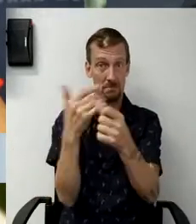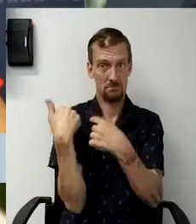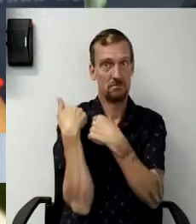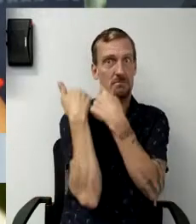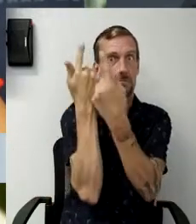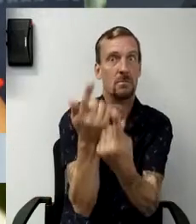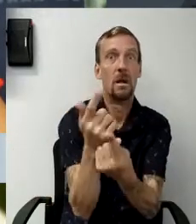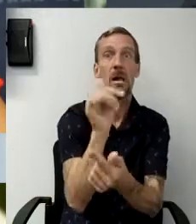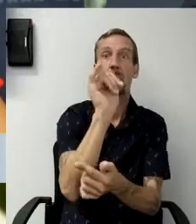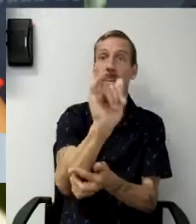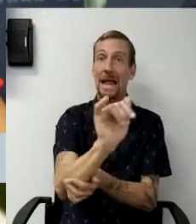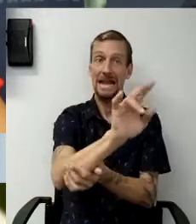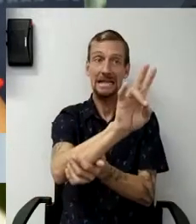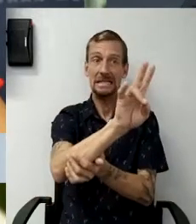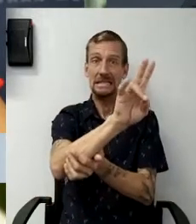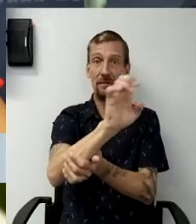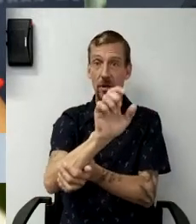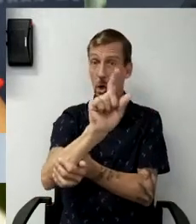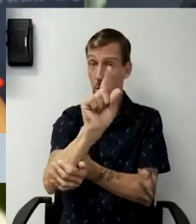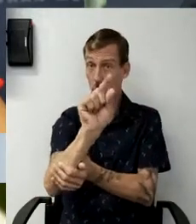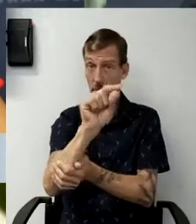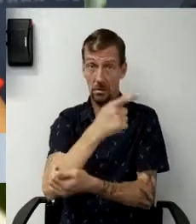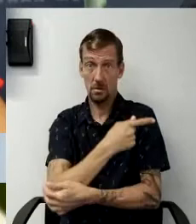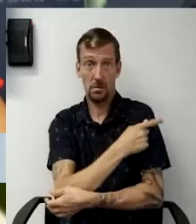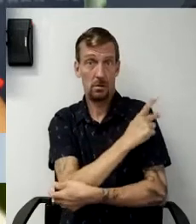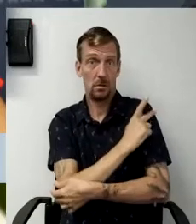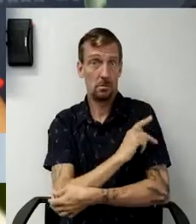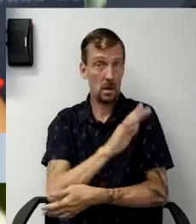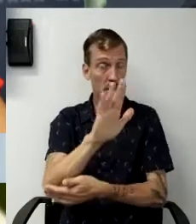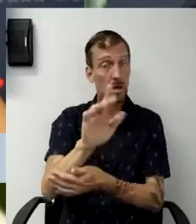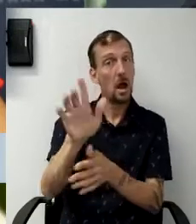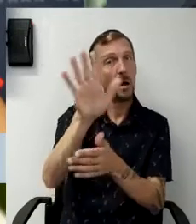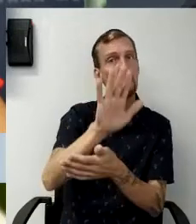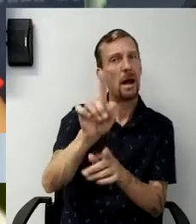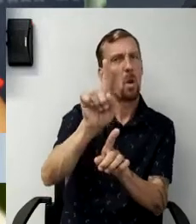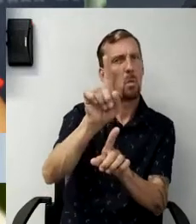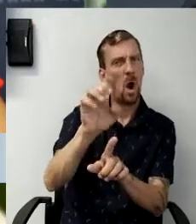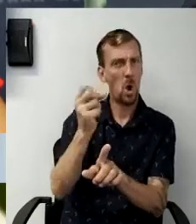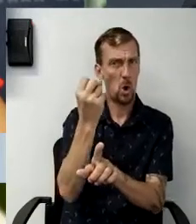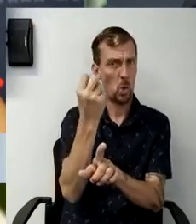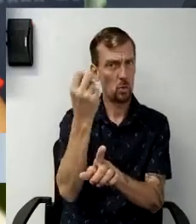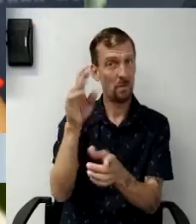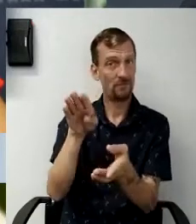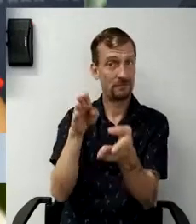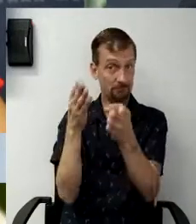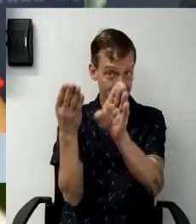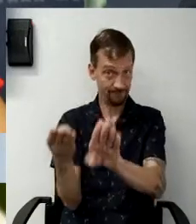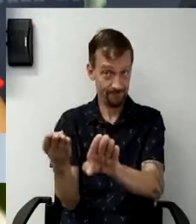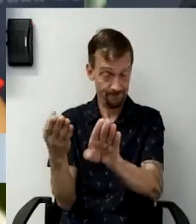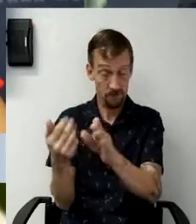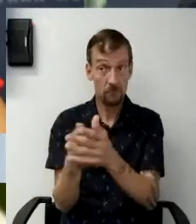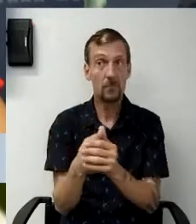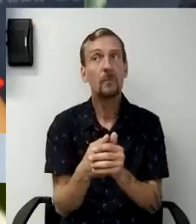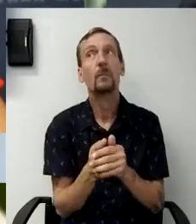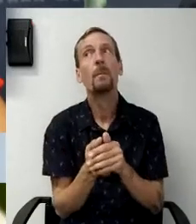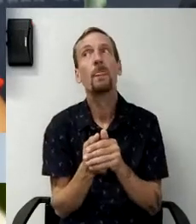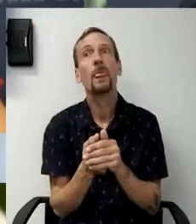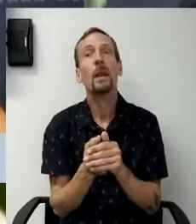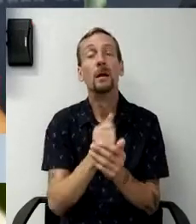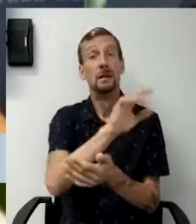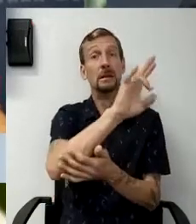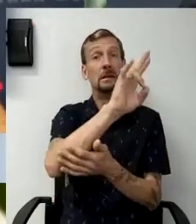those 720 patients, 112 of them passed away. Of